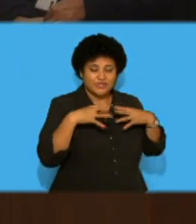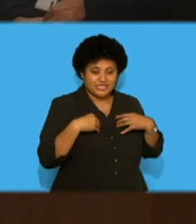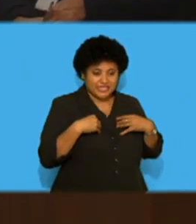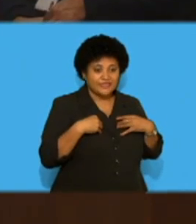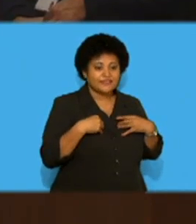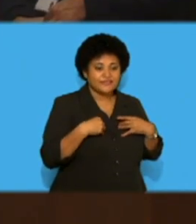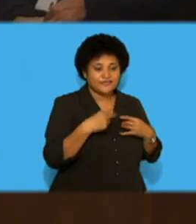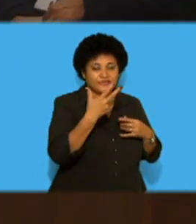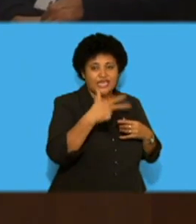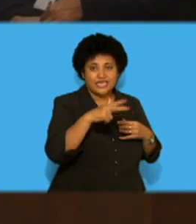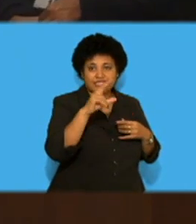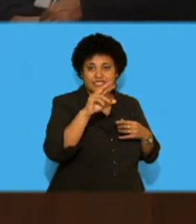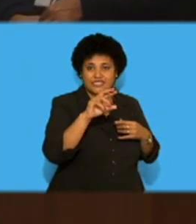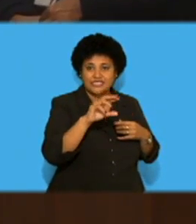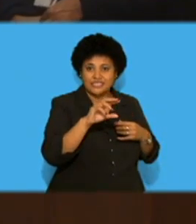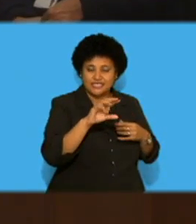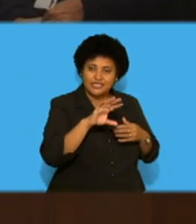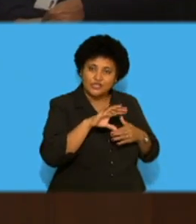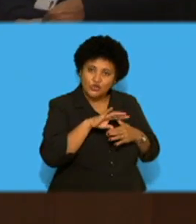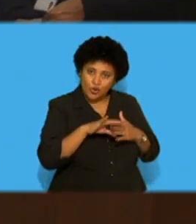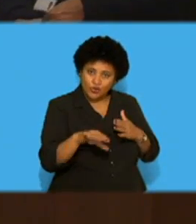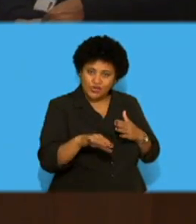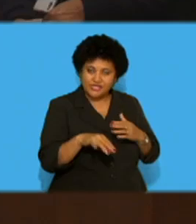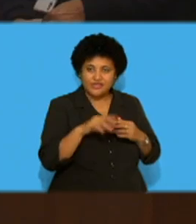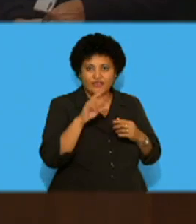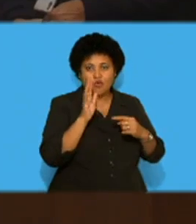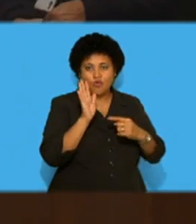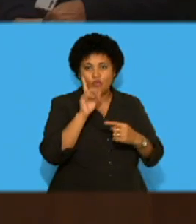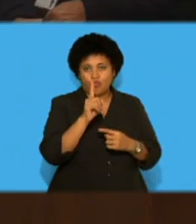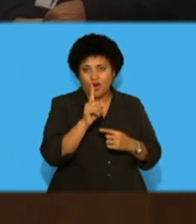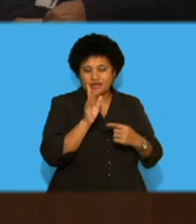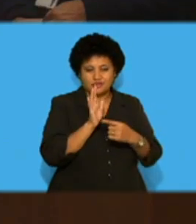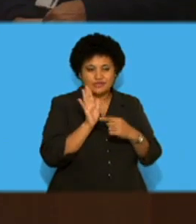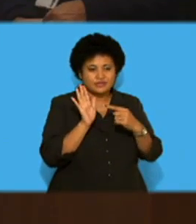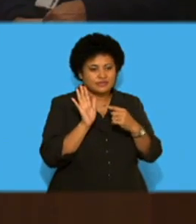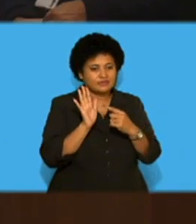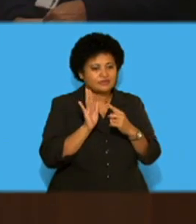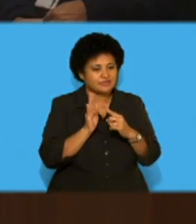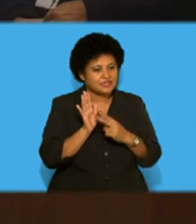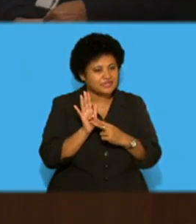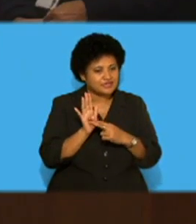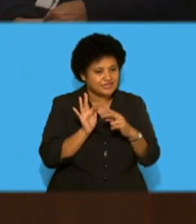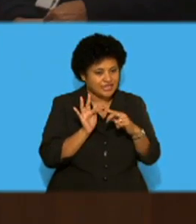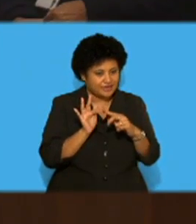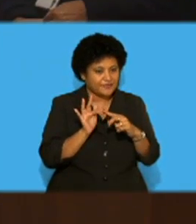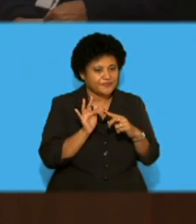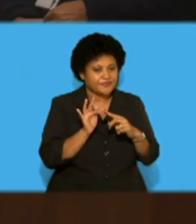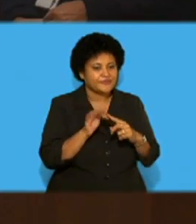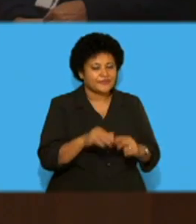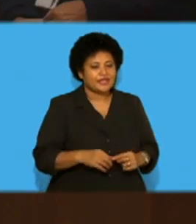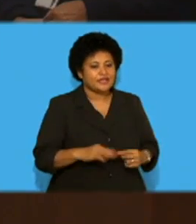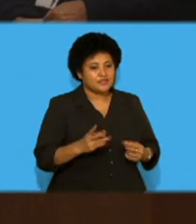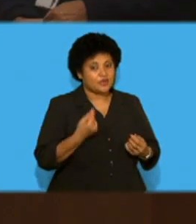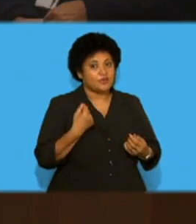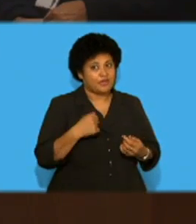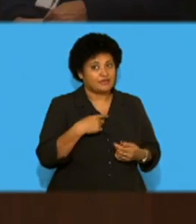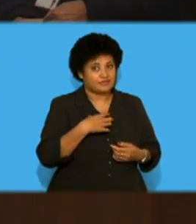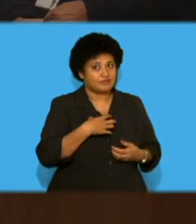cane from 2012 to 2016. This is the highest cane price by far for any 5-year period,